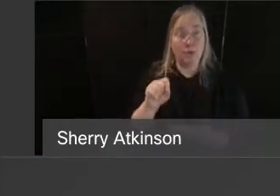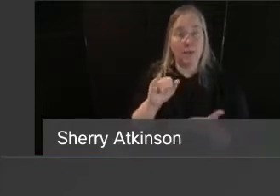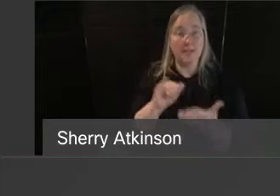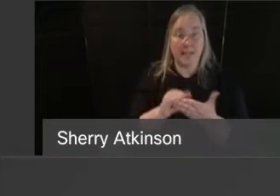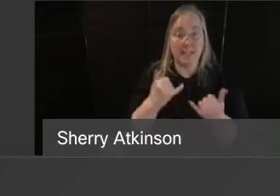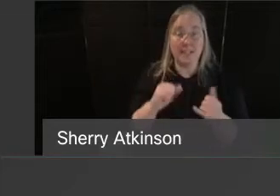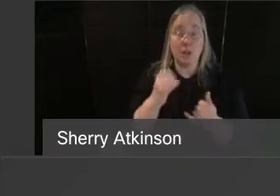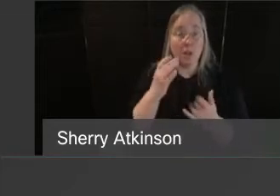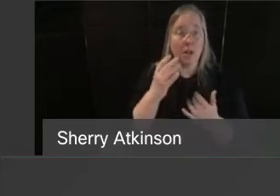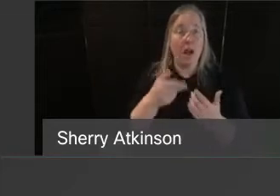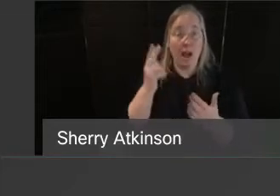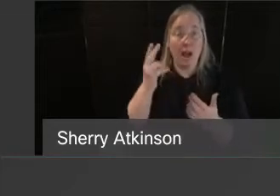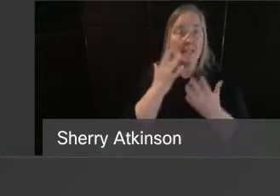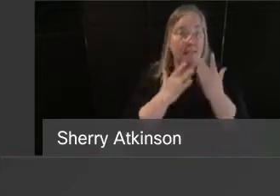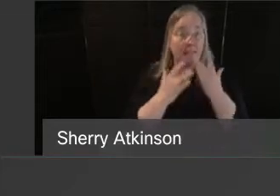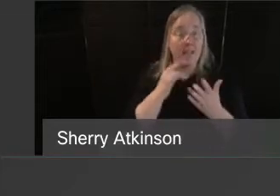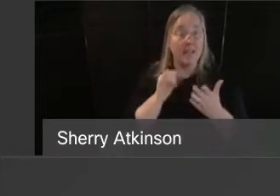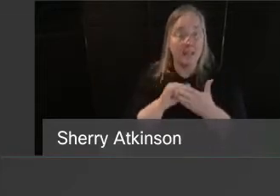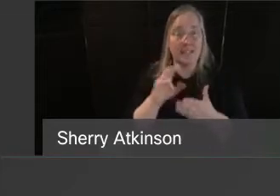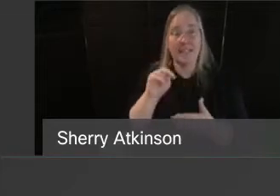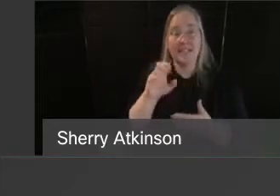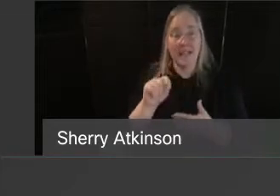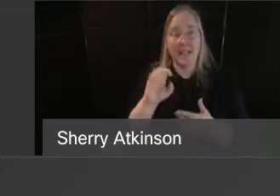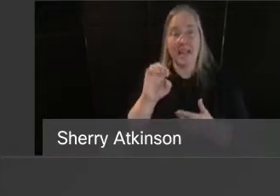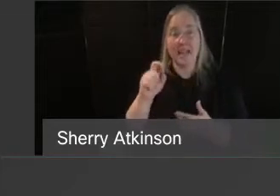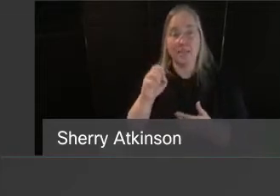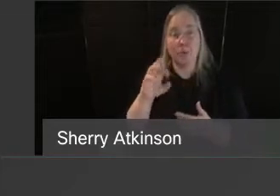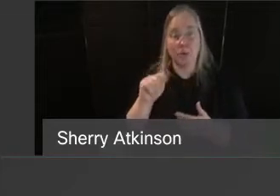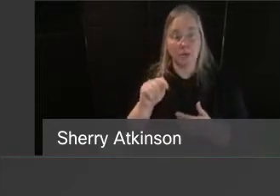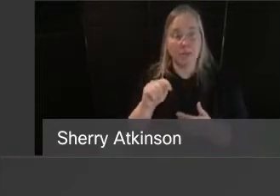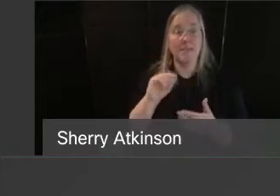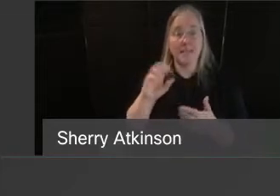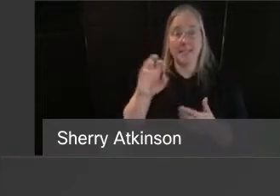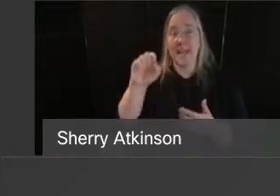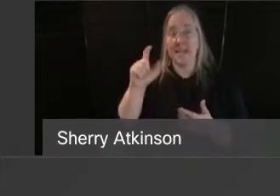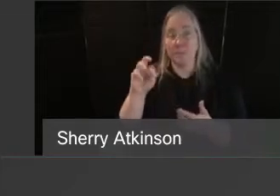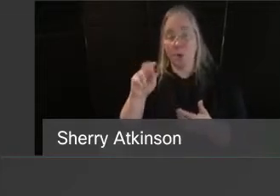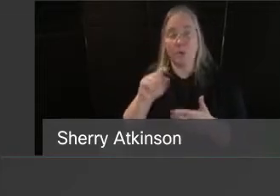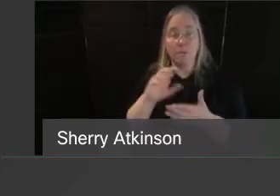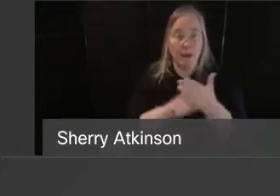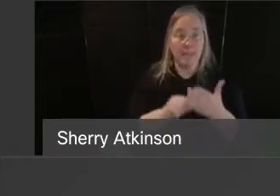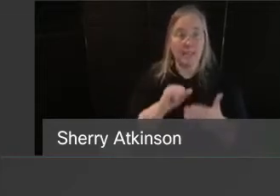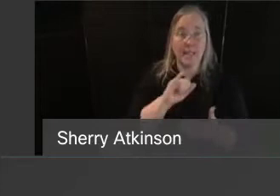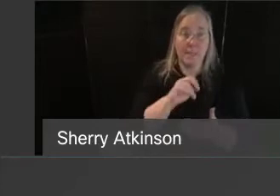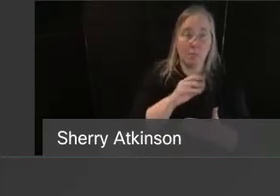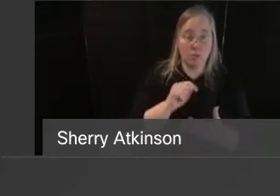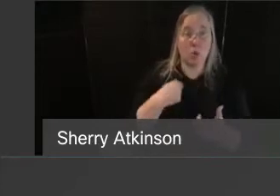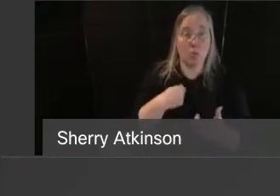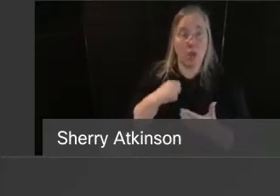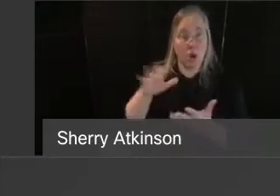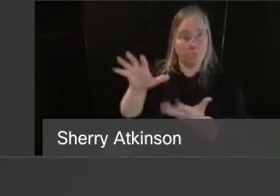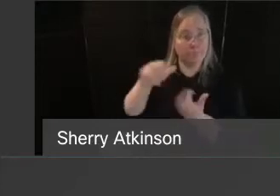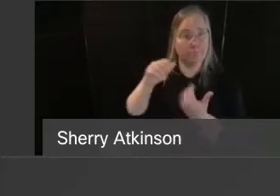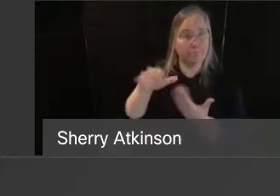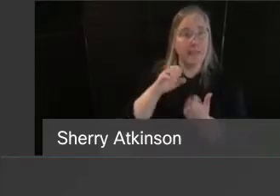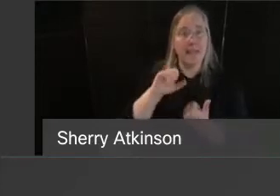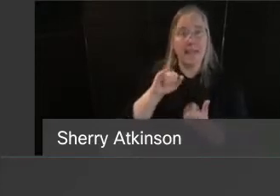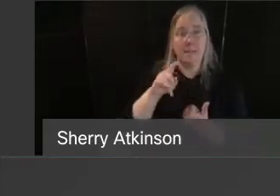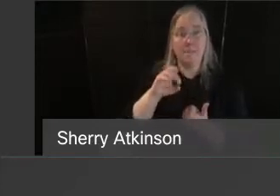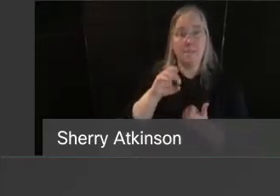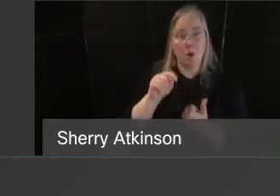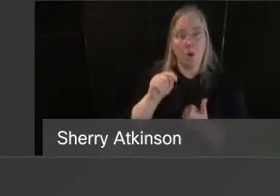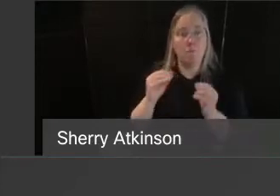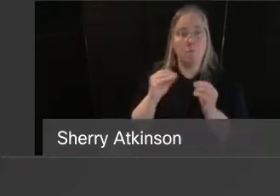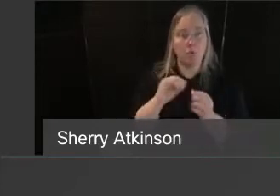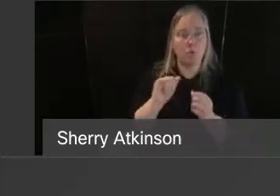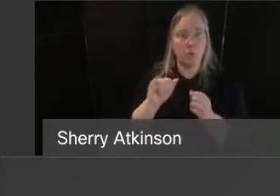exports. So this is our exports less imports, and so we import more, and therefore this is a negative number. So third